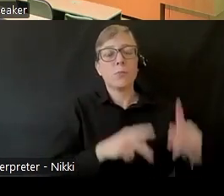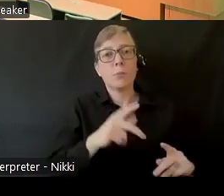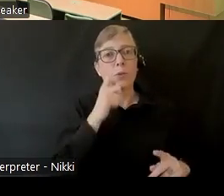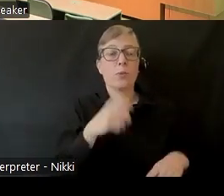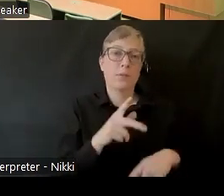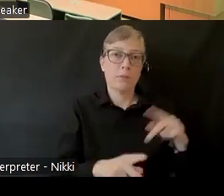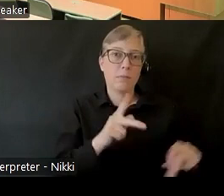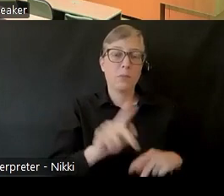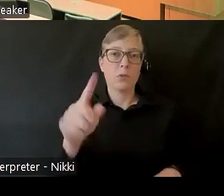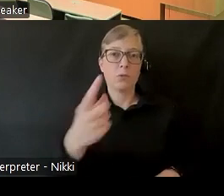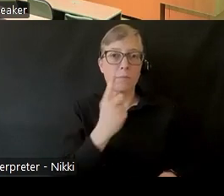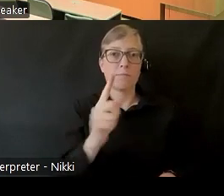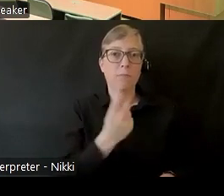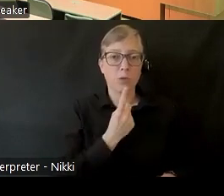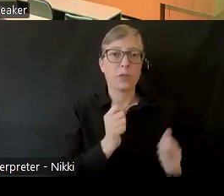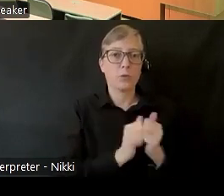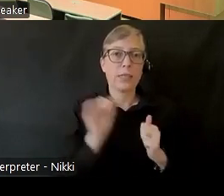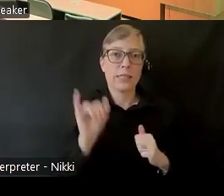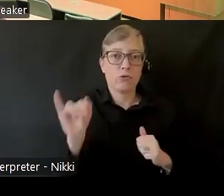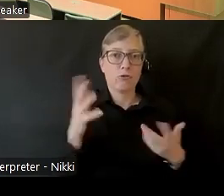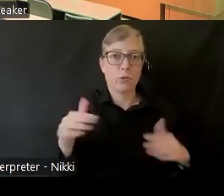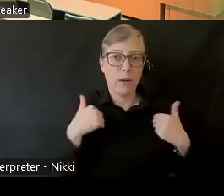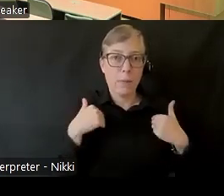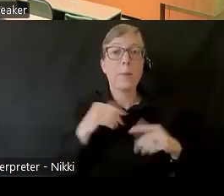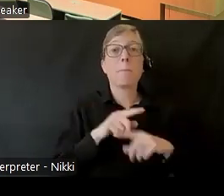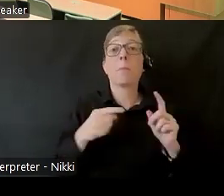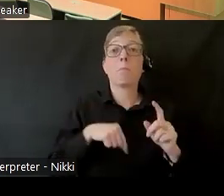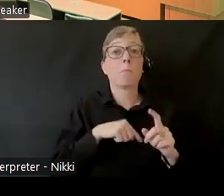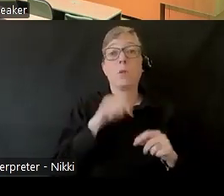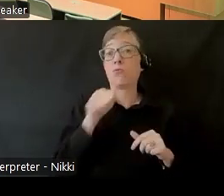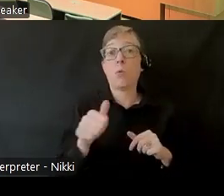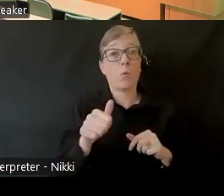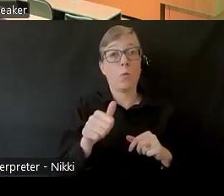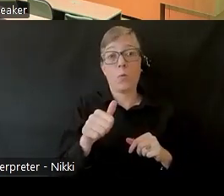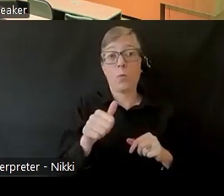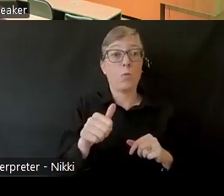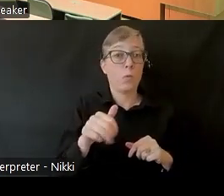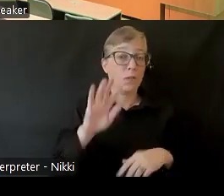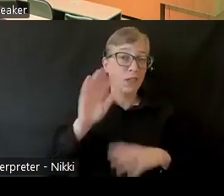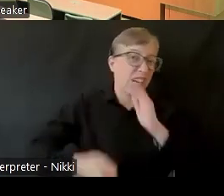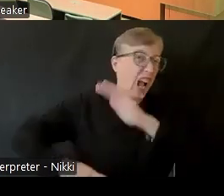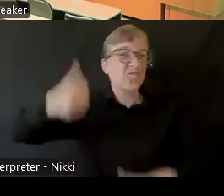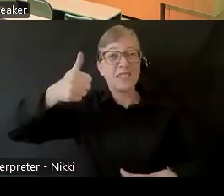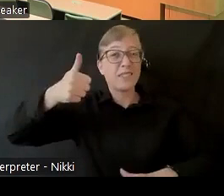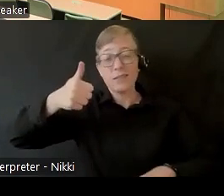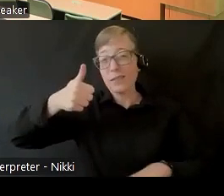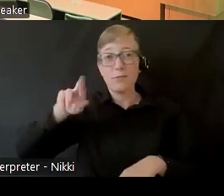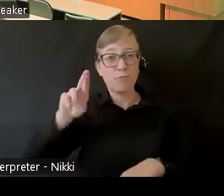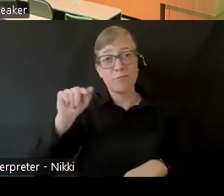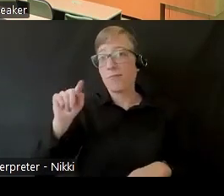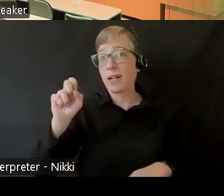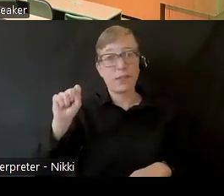us with insurance, but we don't have those very high rates if